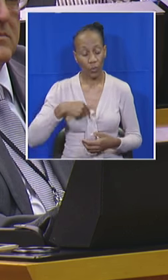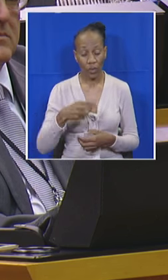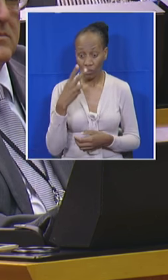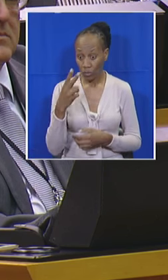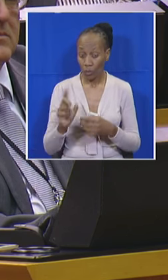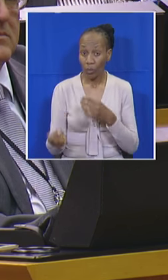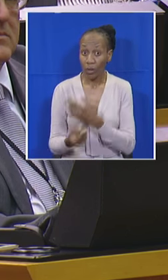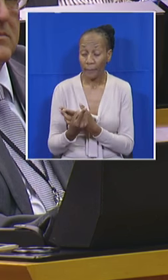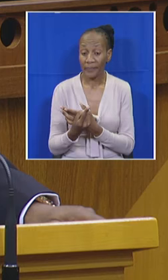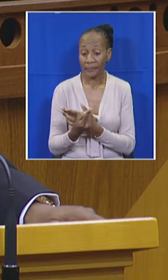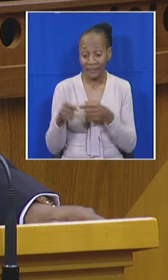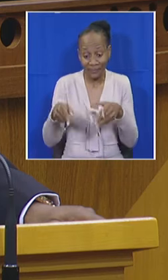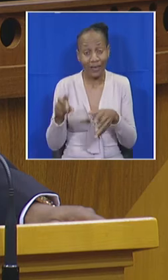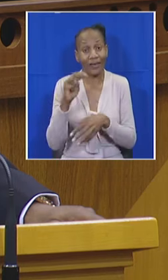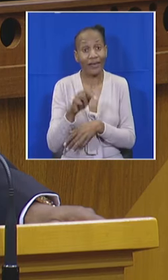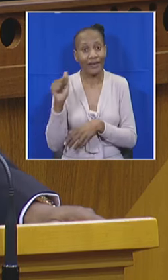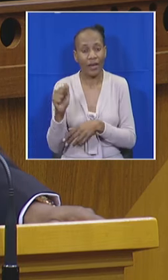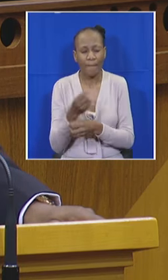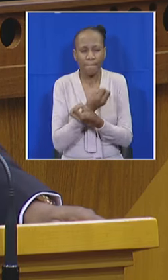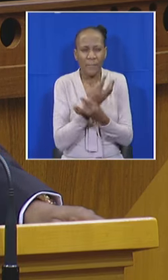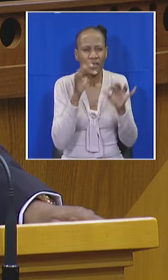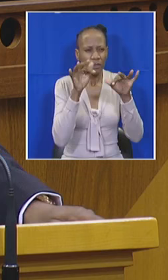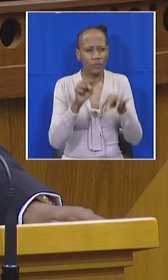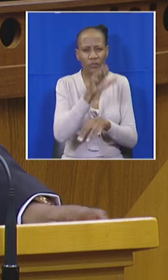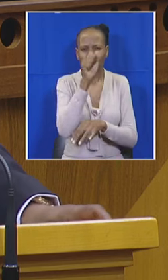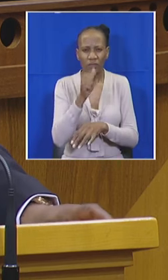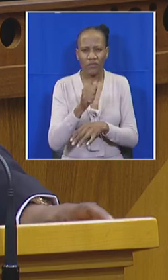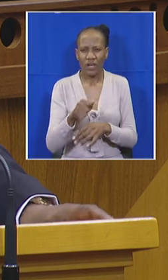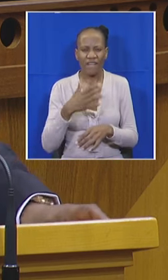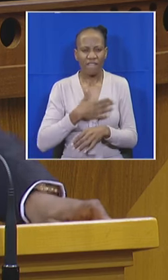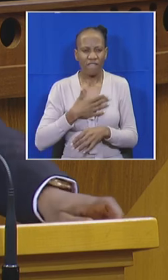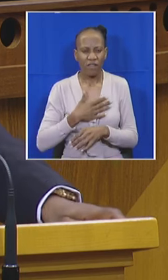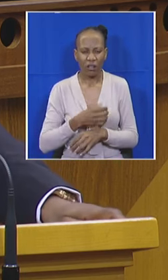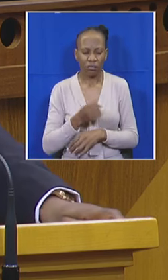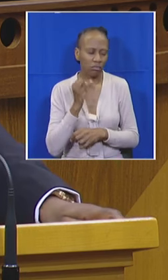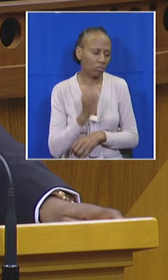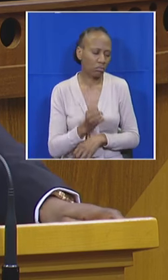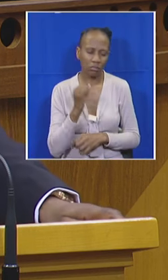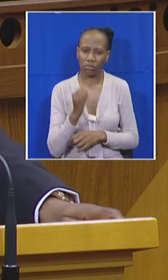traumatized millions of South Africans, as well